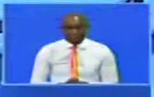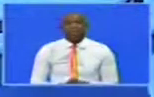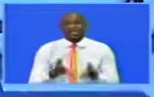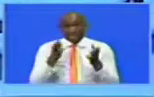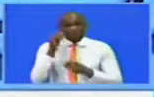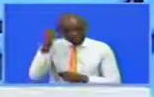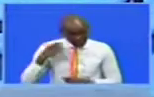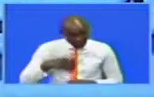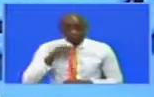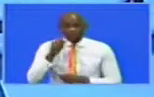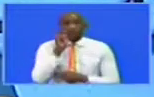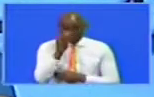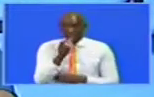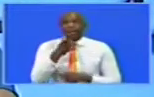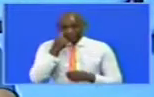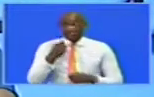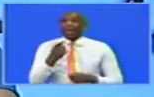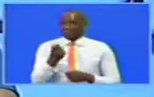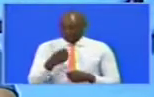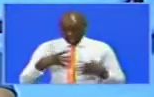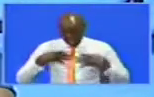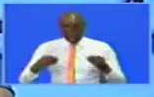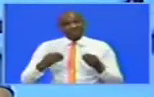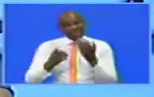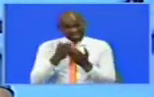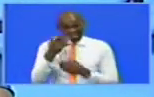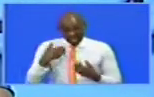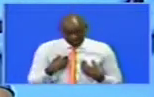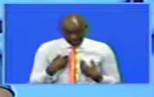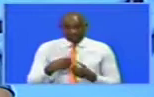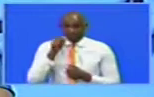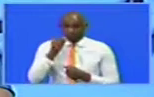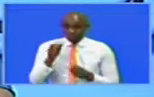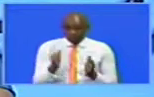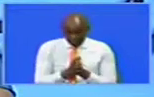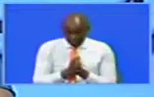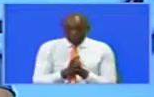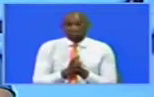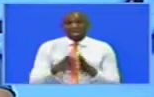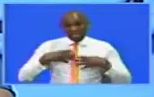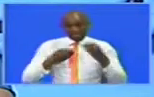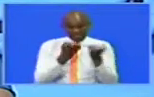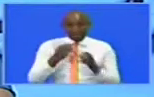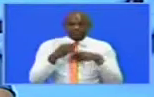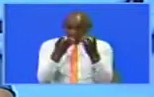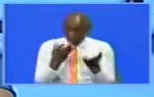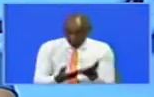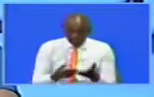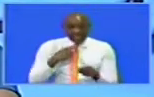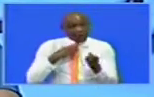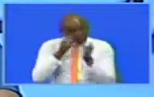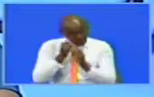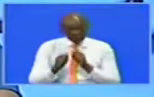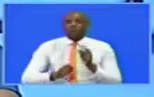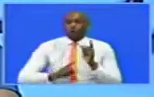Now, Kenyans are set to see better medical services and better interaction with their health service providers as competition